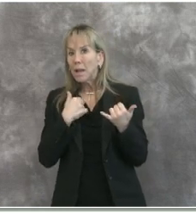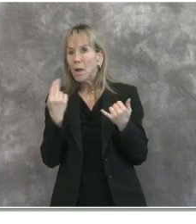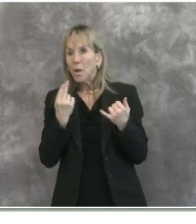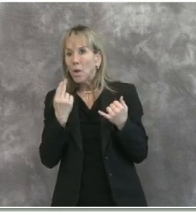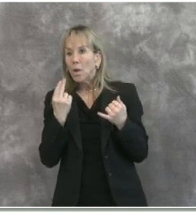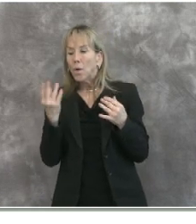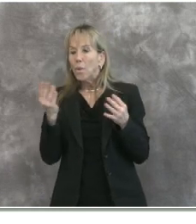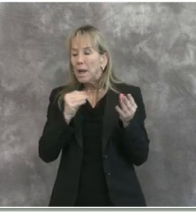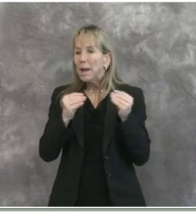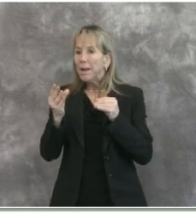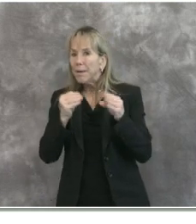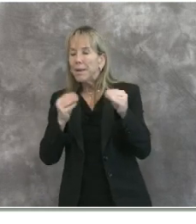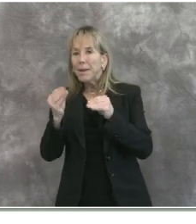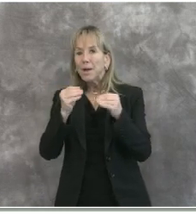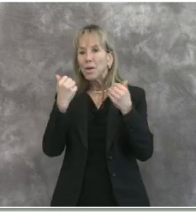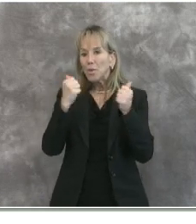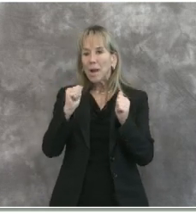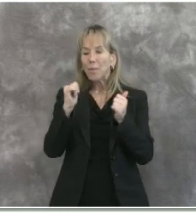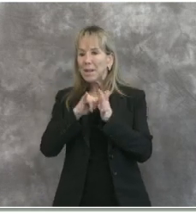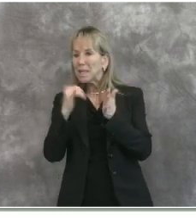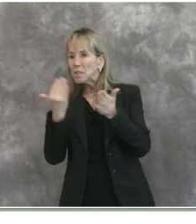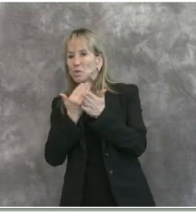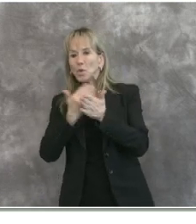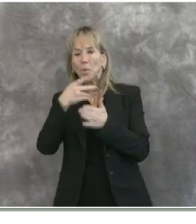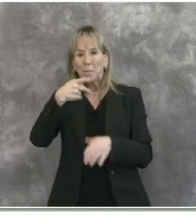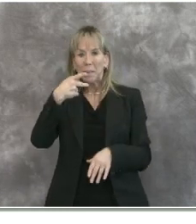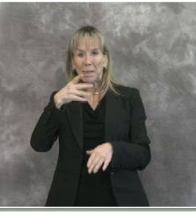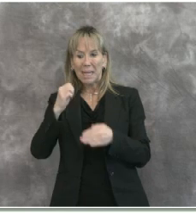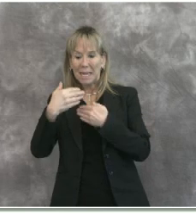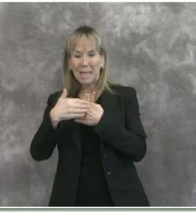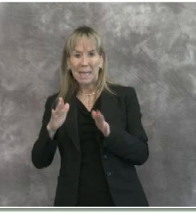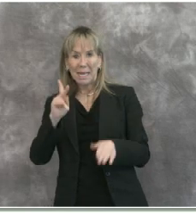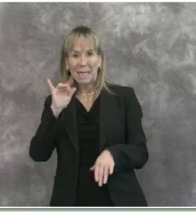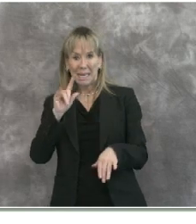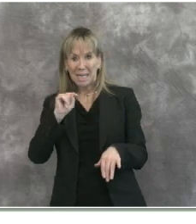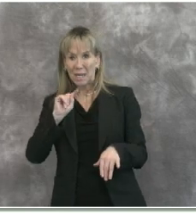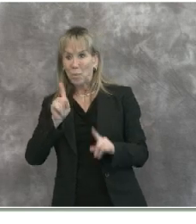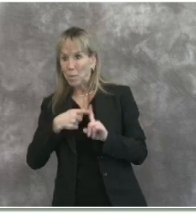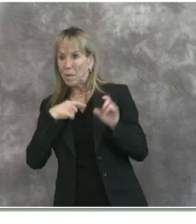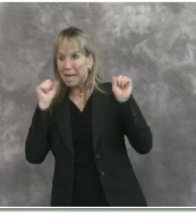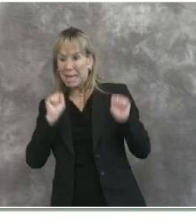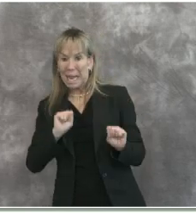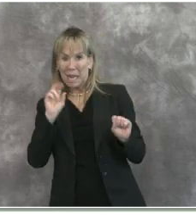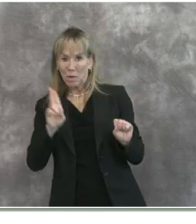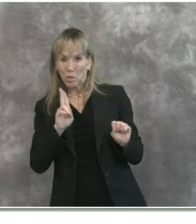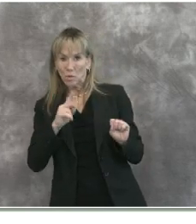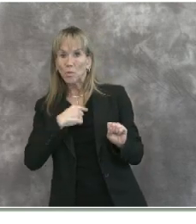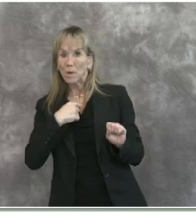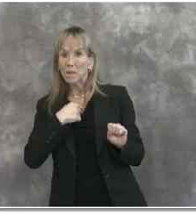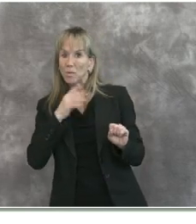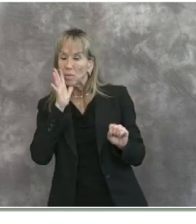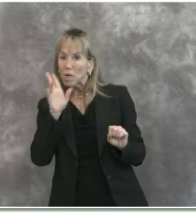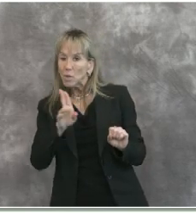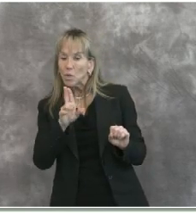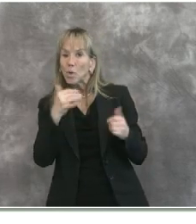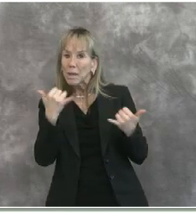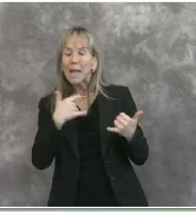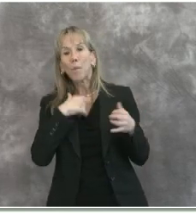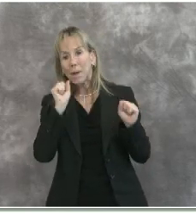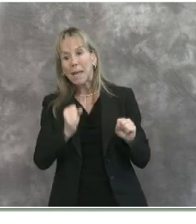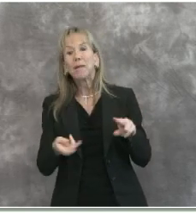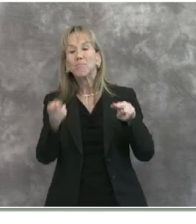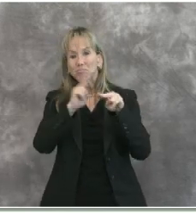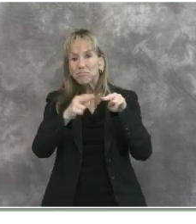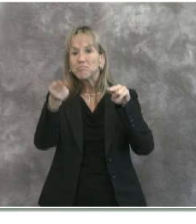decontamination processes for this PPE kit wherever it is safe to do so. So right now, we can expand our